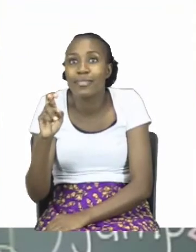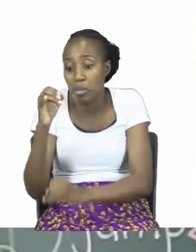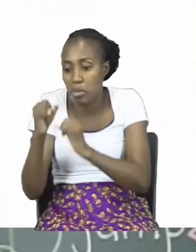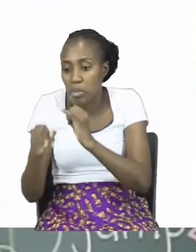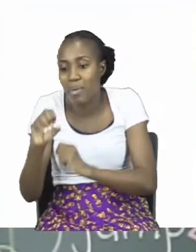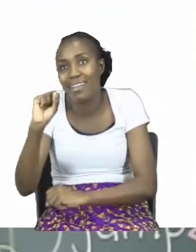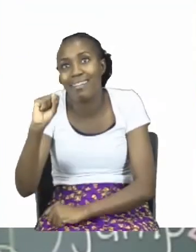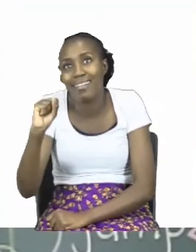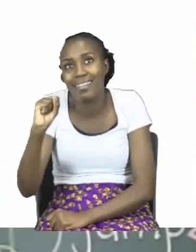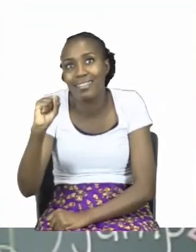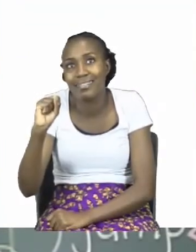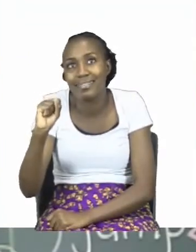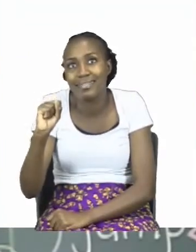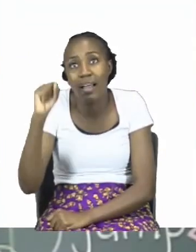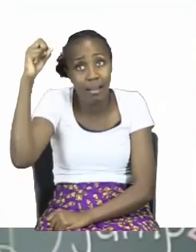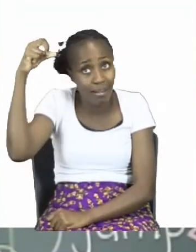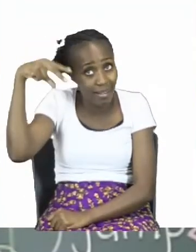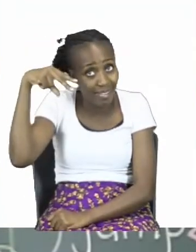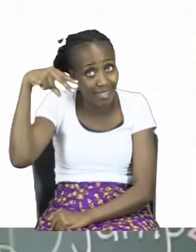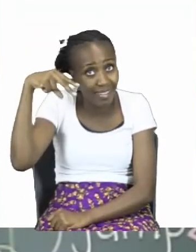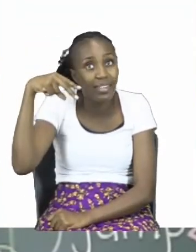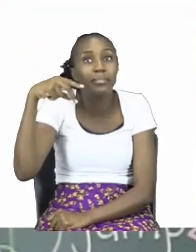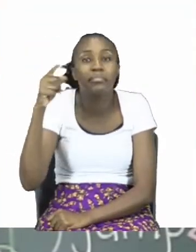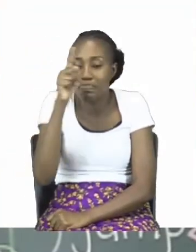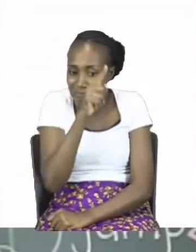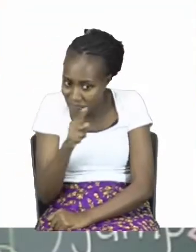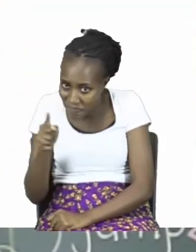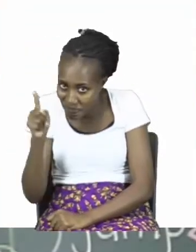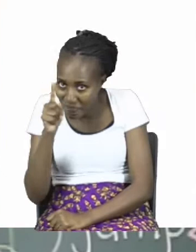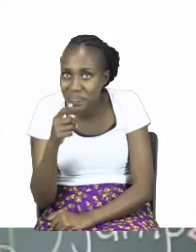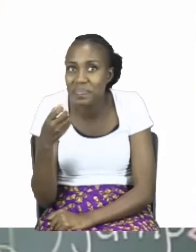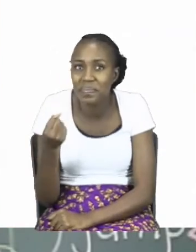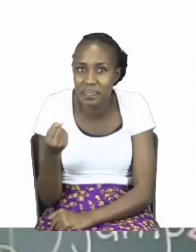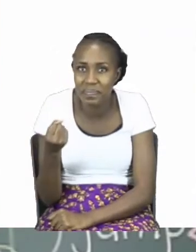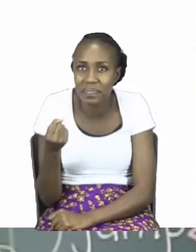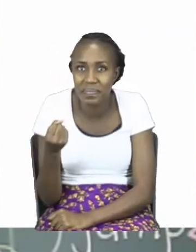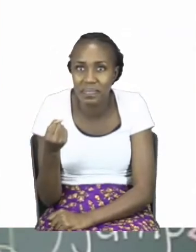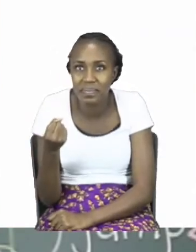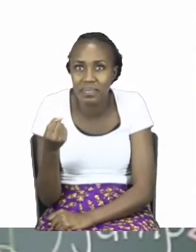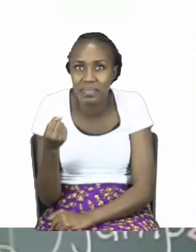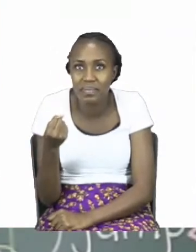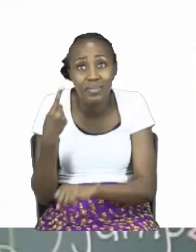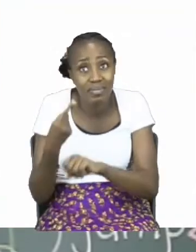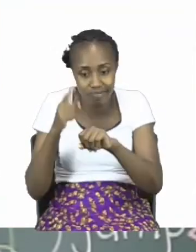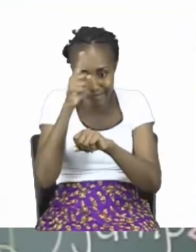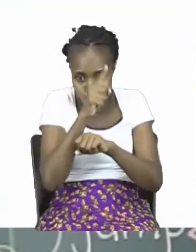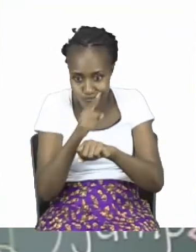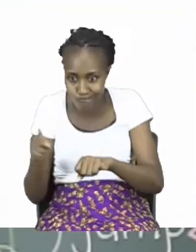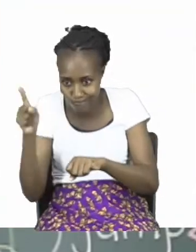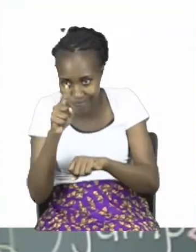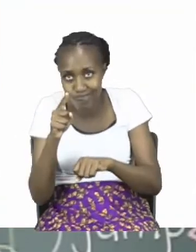an S. So that means the word stars is here. Remember to only circle the letters you